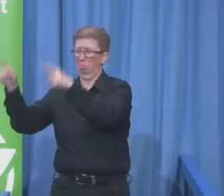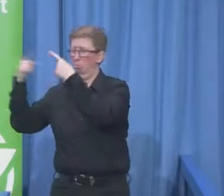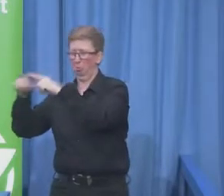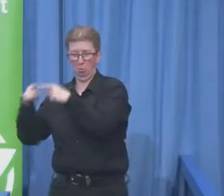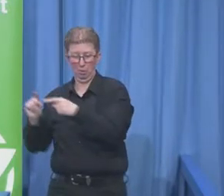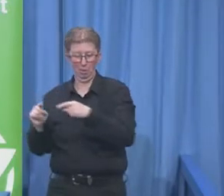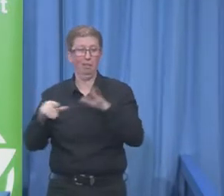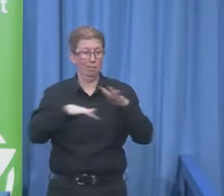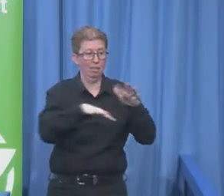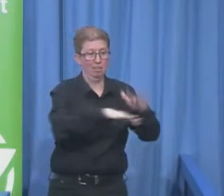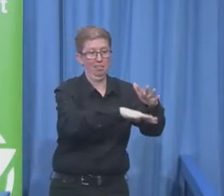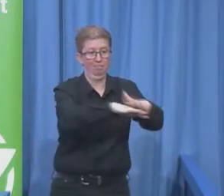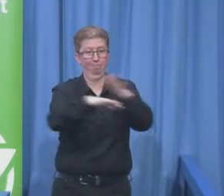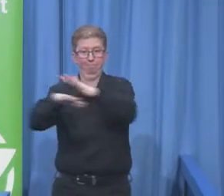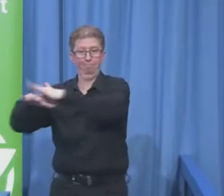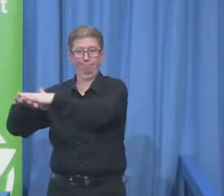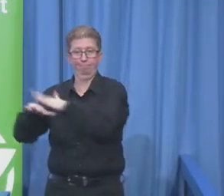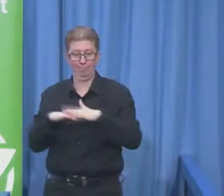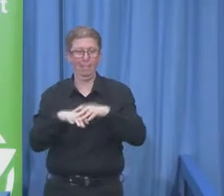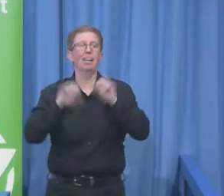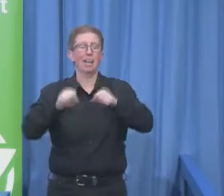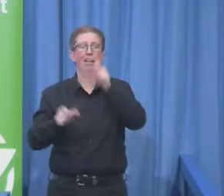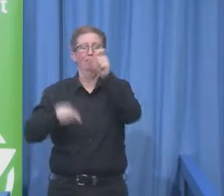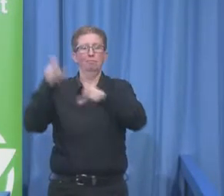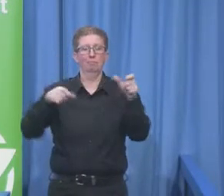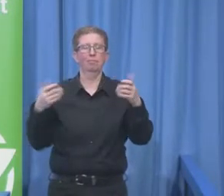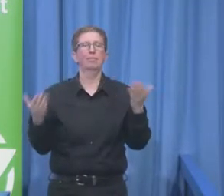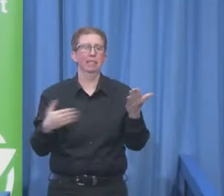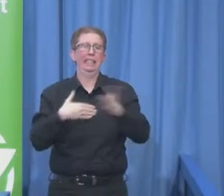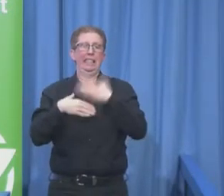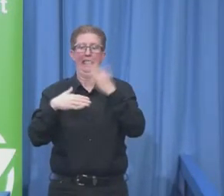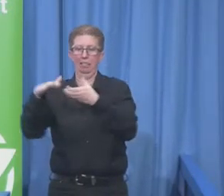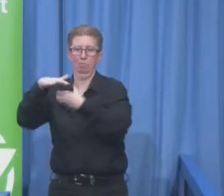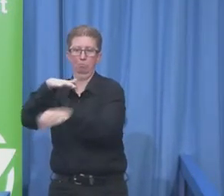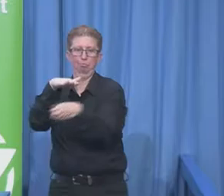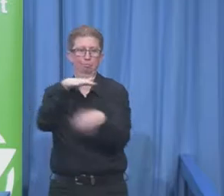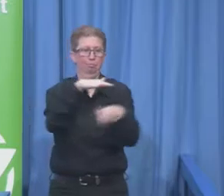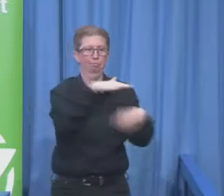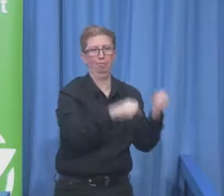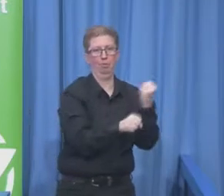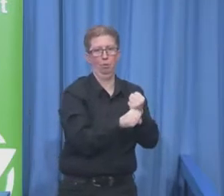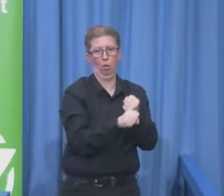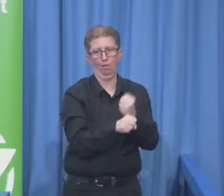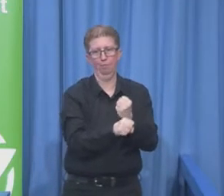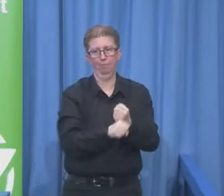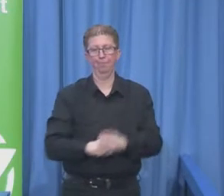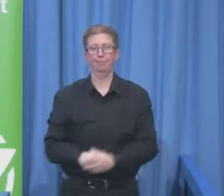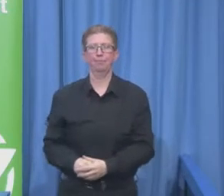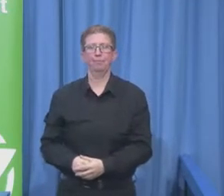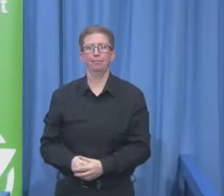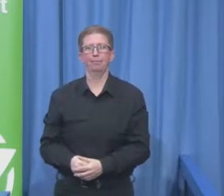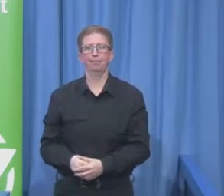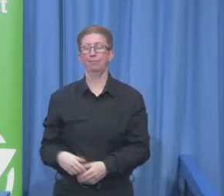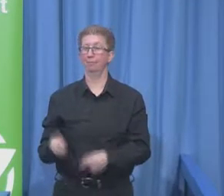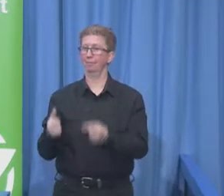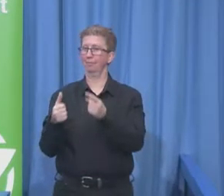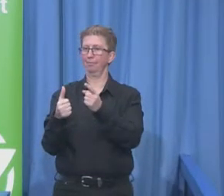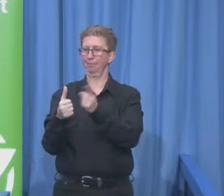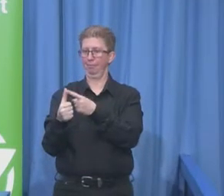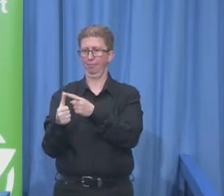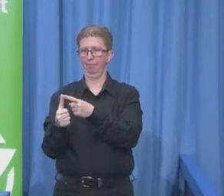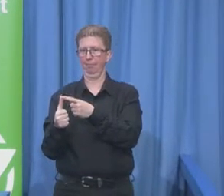More JBS activities from the job market to TVET. It is not only bringing students to the job market, but also bringing information from